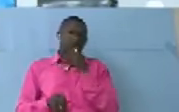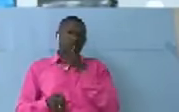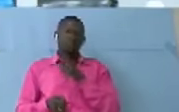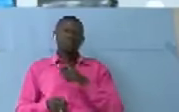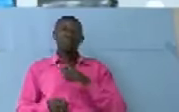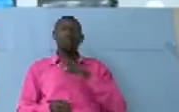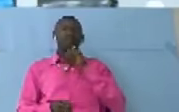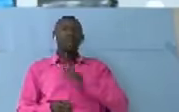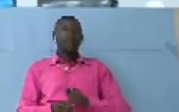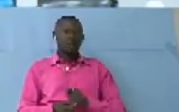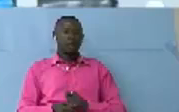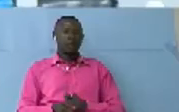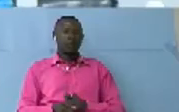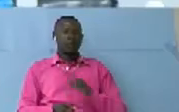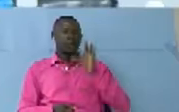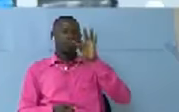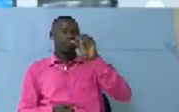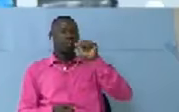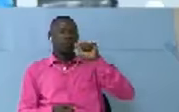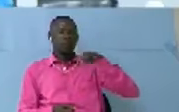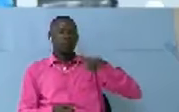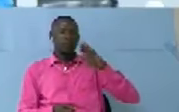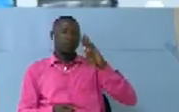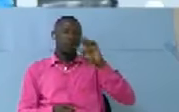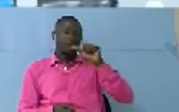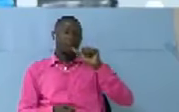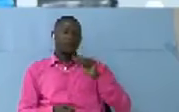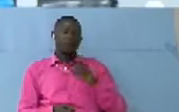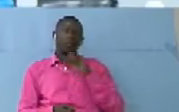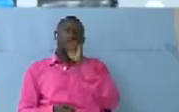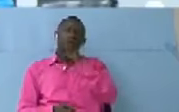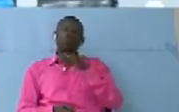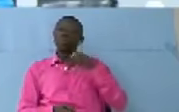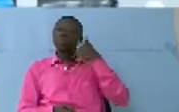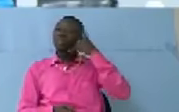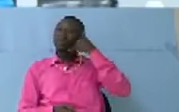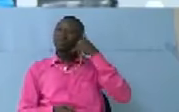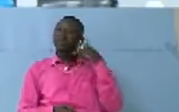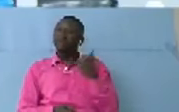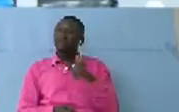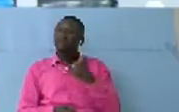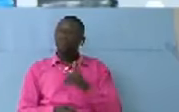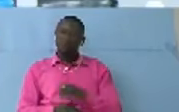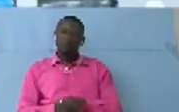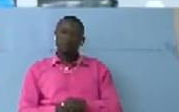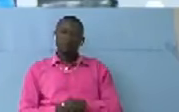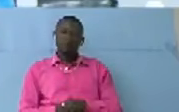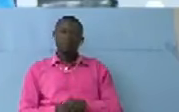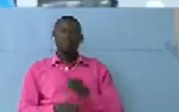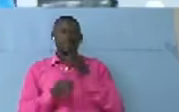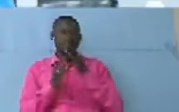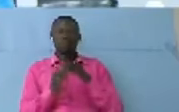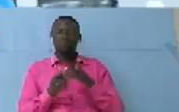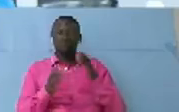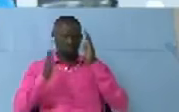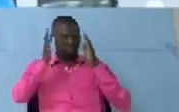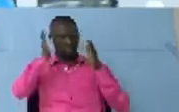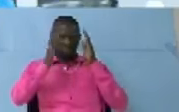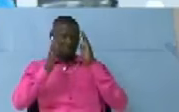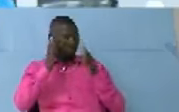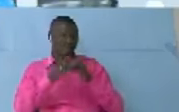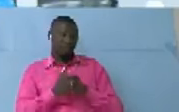tamba. His colleague said to him, sir, tamba. Ile telephone oga ringkame. Your telephone is ringing. Aka am busy. And he said to